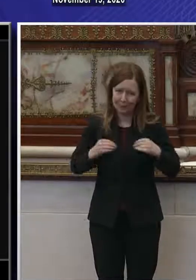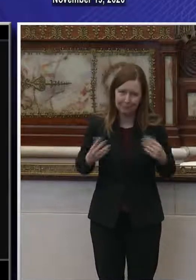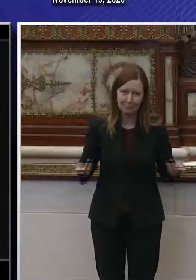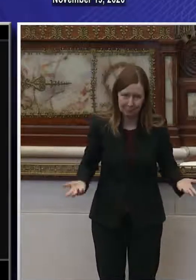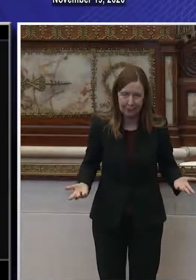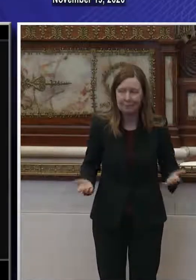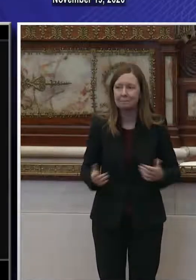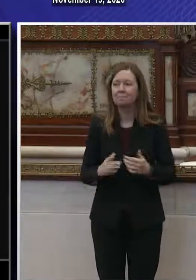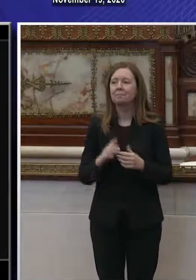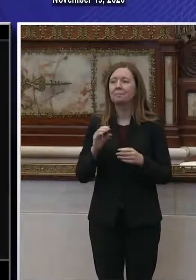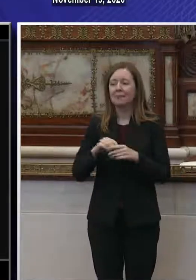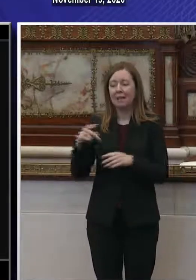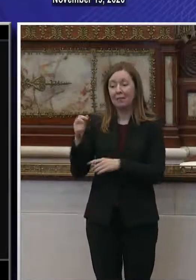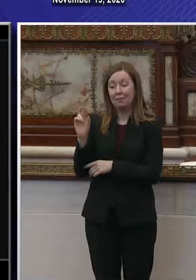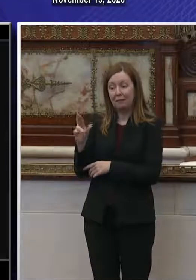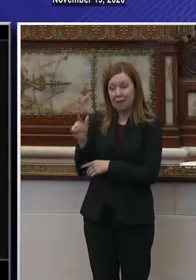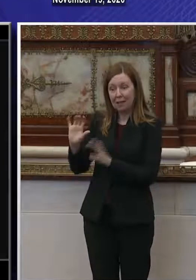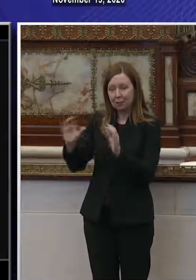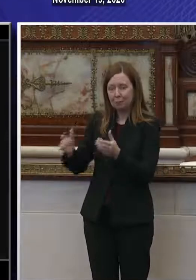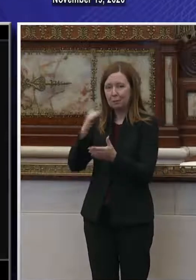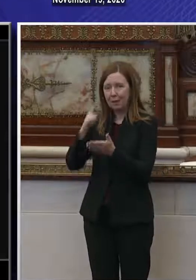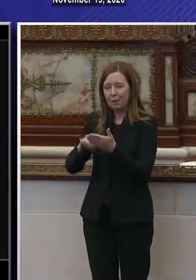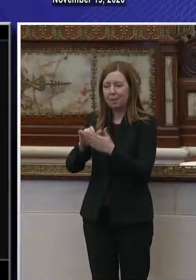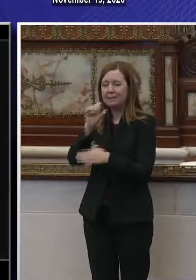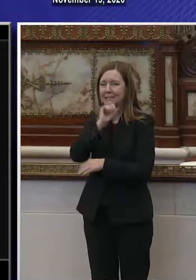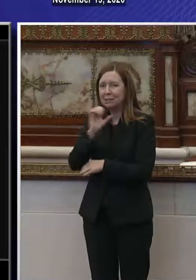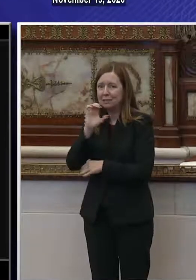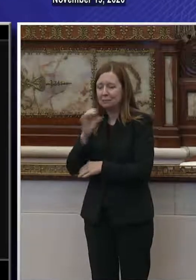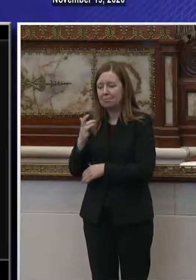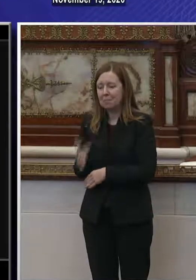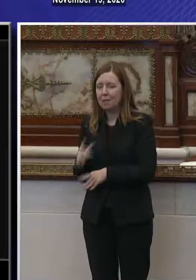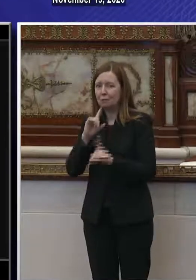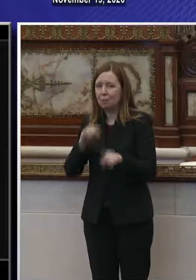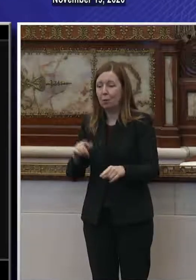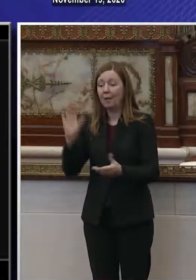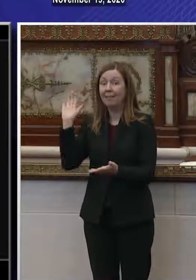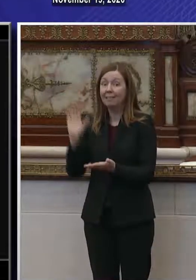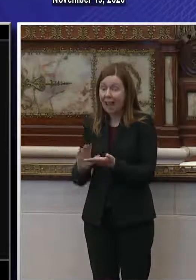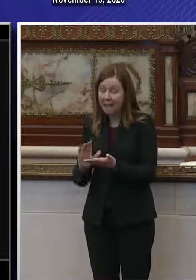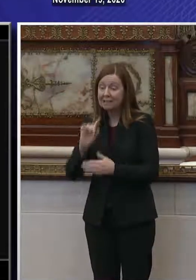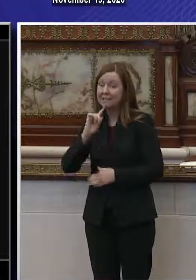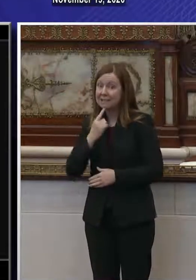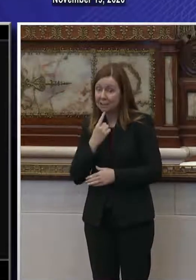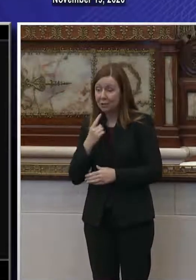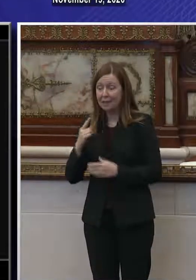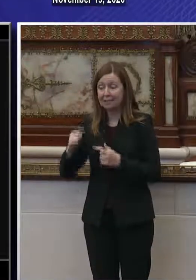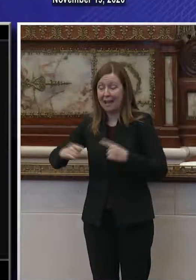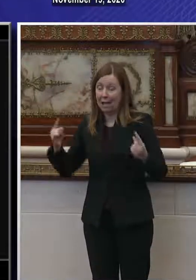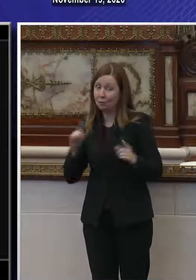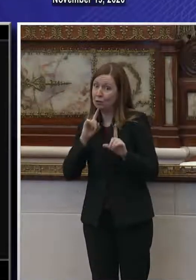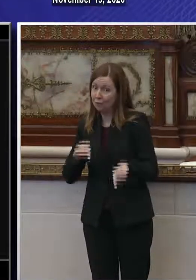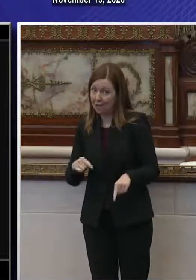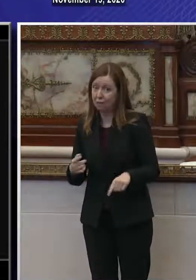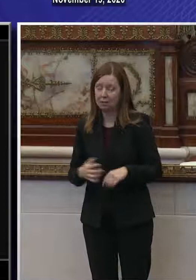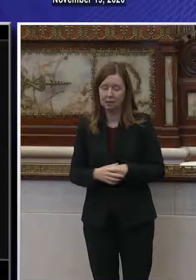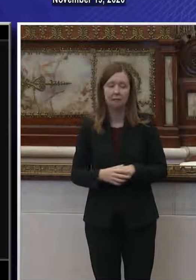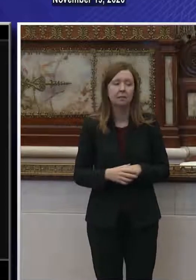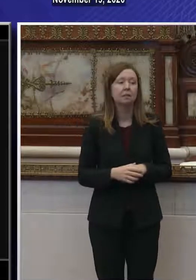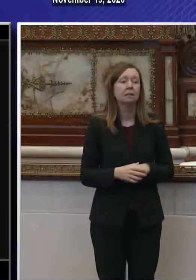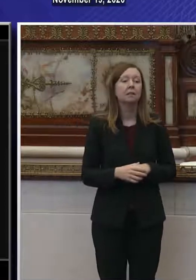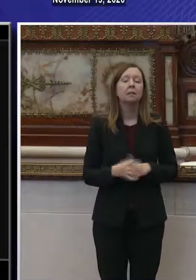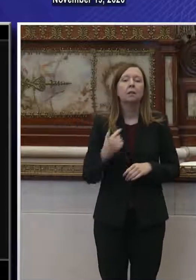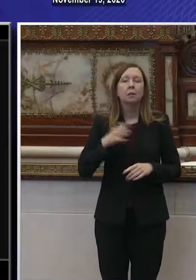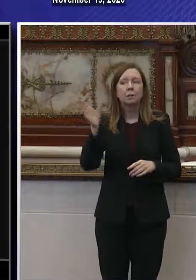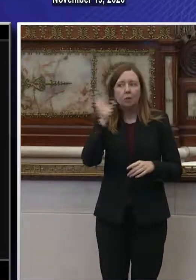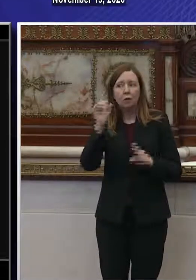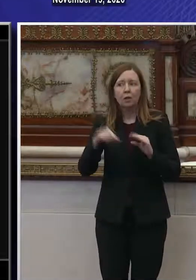frankly. And in the Pfizer group, they noted that older adults tended to report fewer and less serious adverse reactions. We have